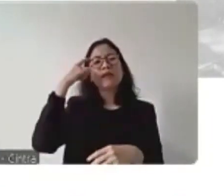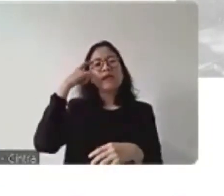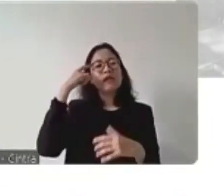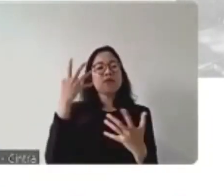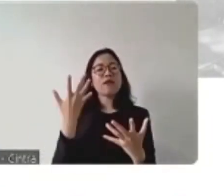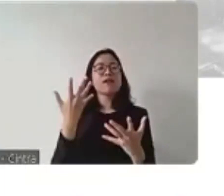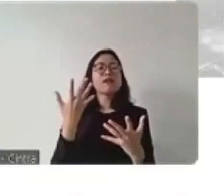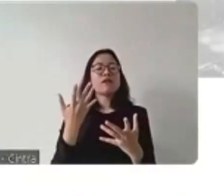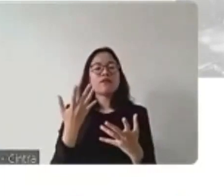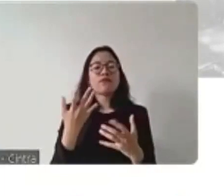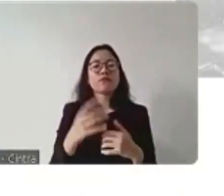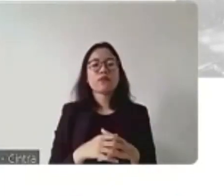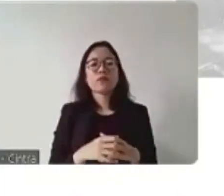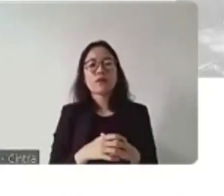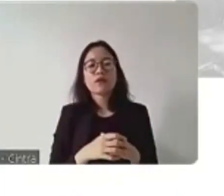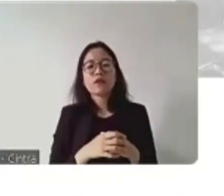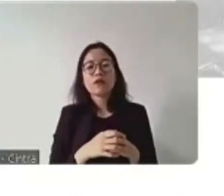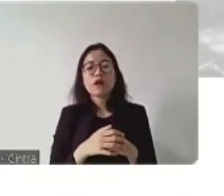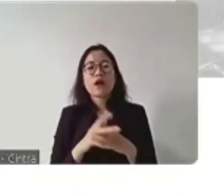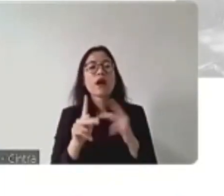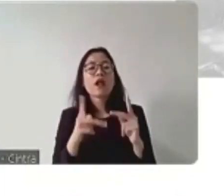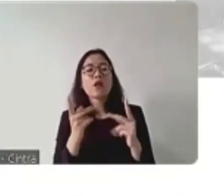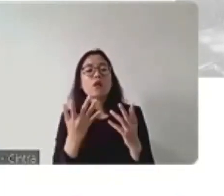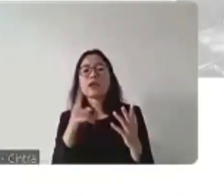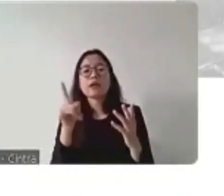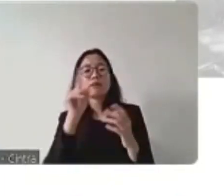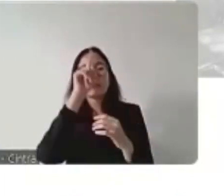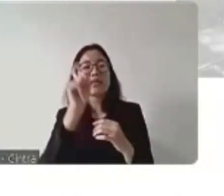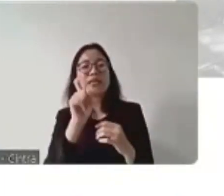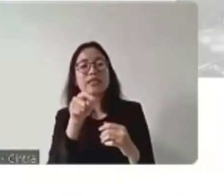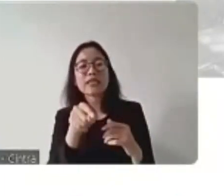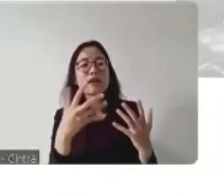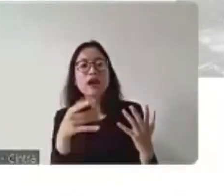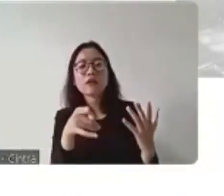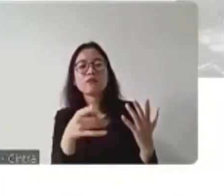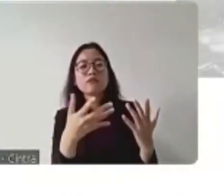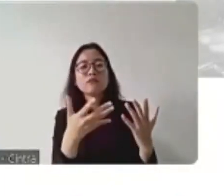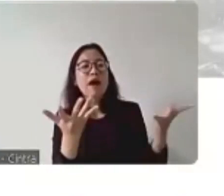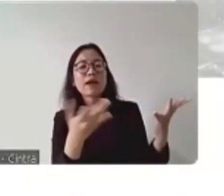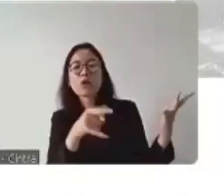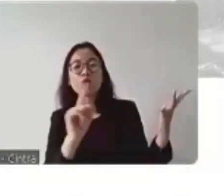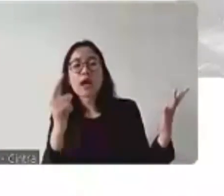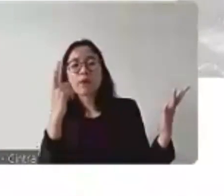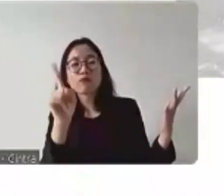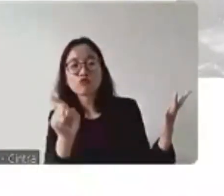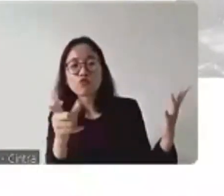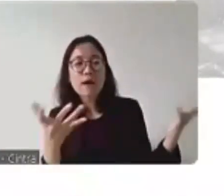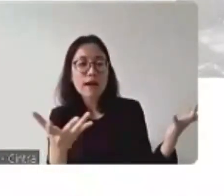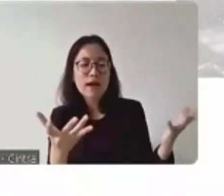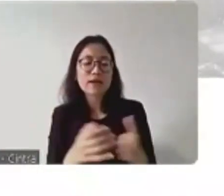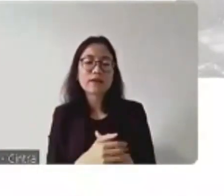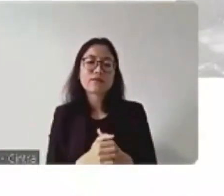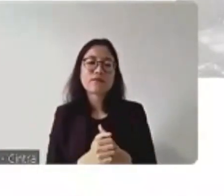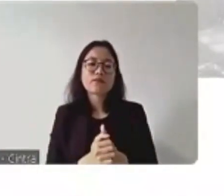going to be most appropriate, as we mentioned, it's really the policy changes that will be most effective